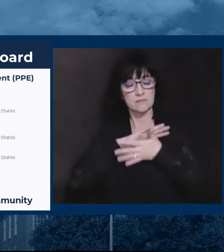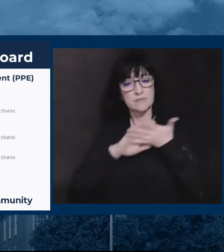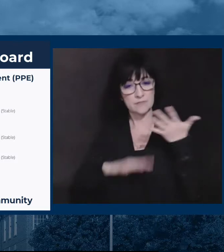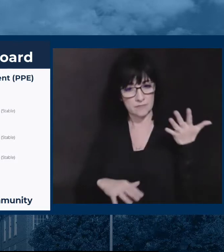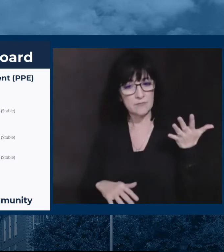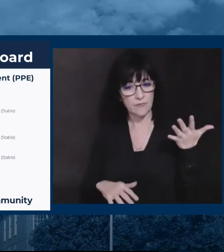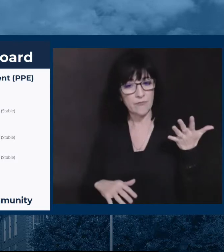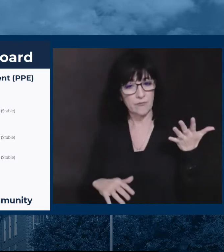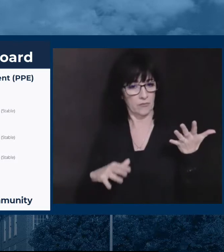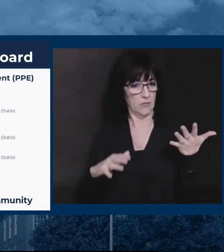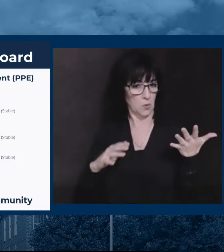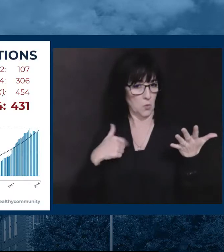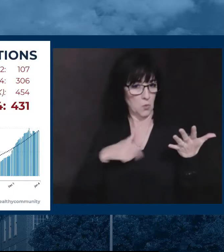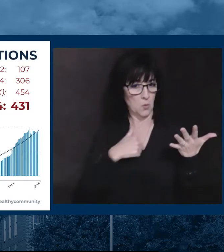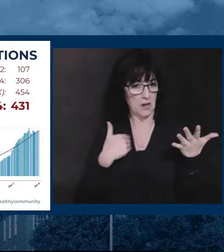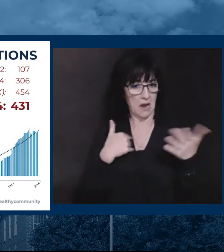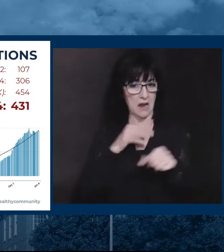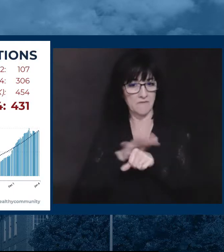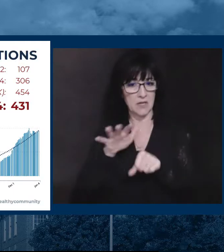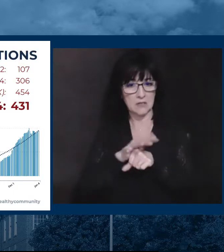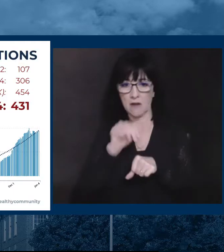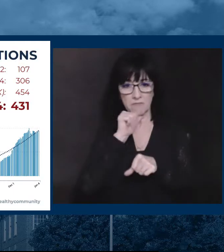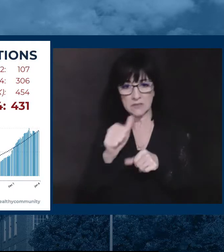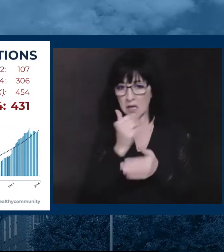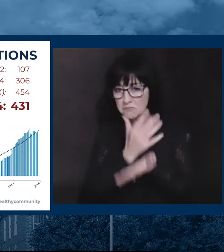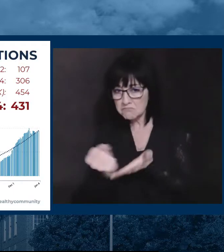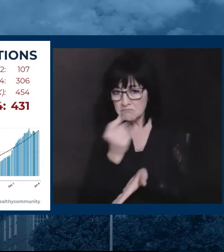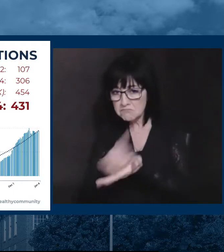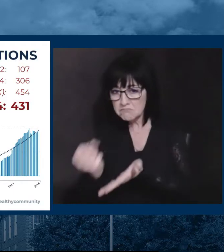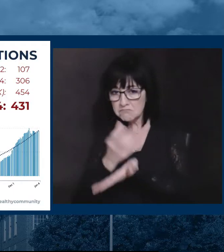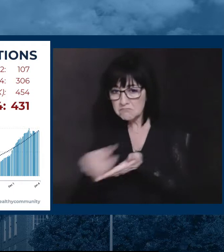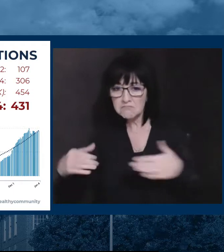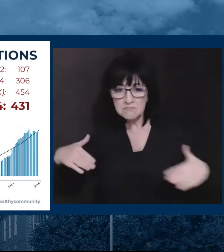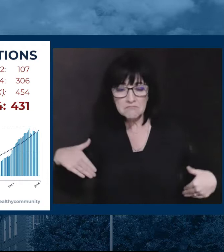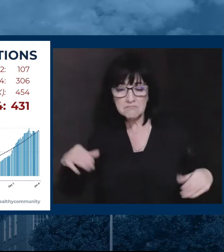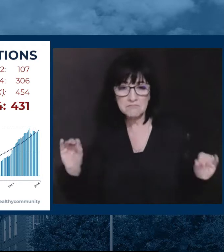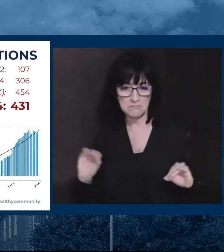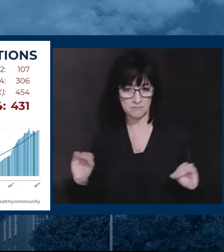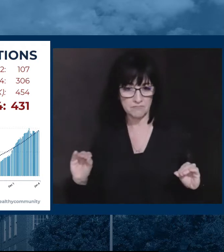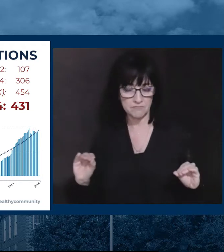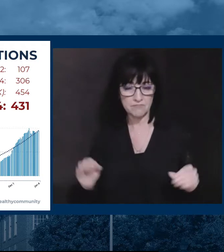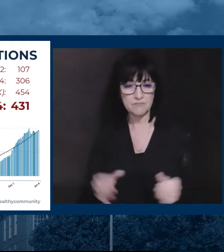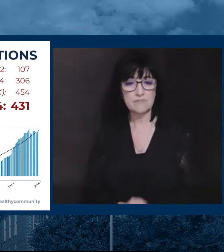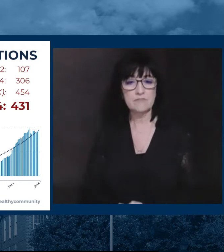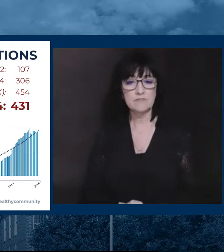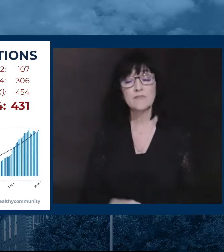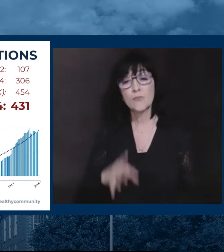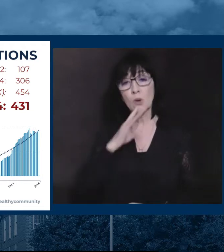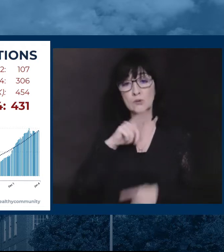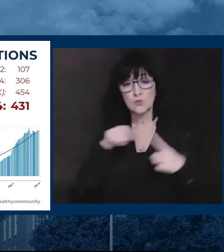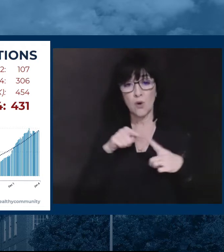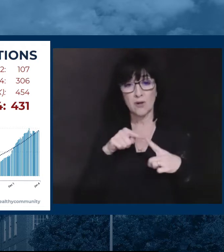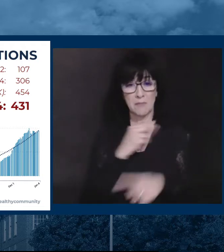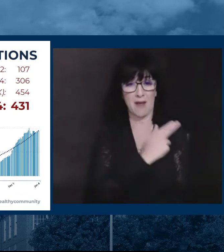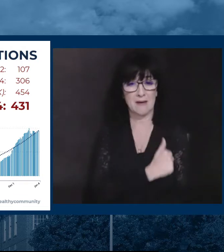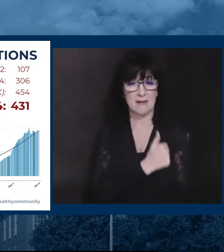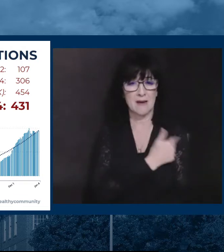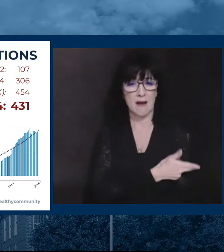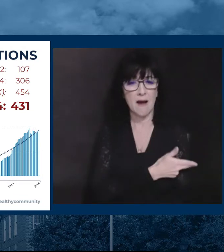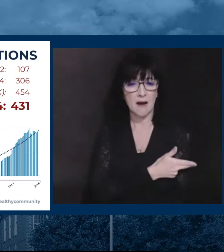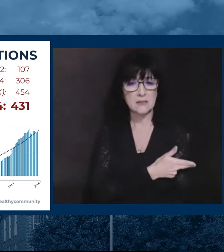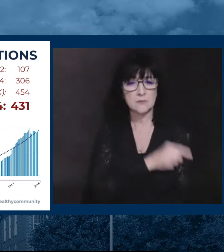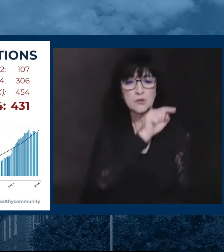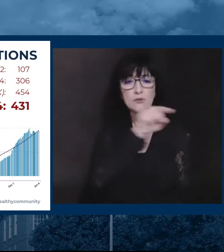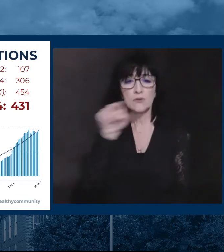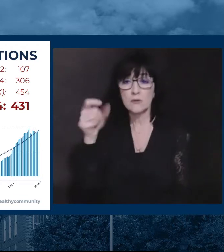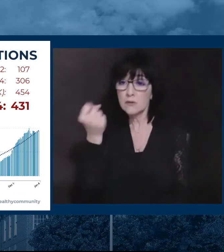a look from back in April and May until today, the graphs of the hospitalization numbers. You can see in the